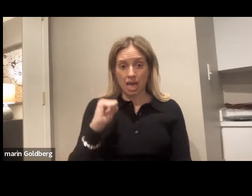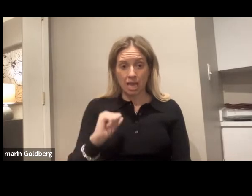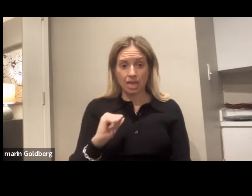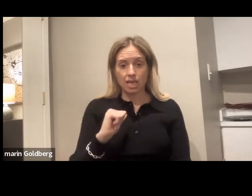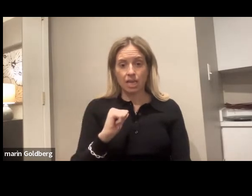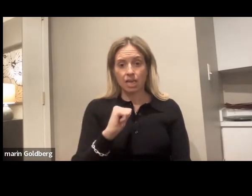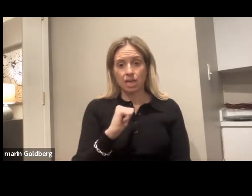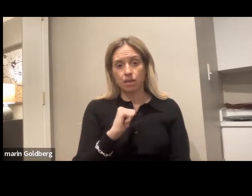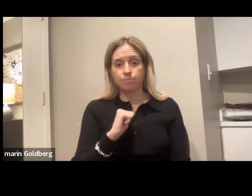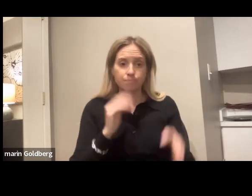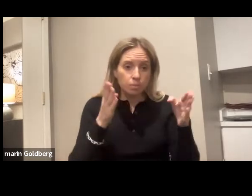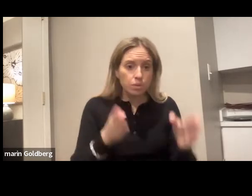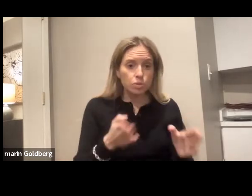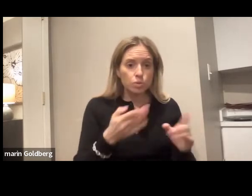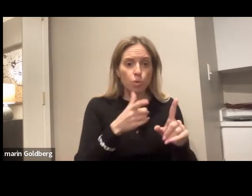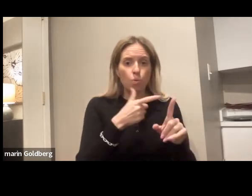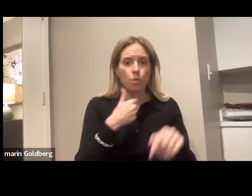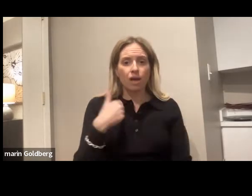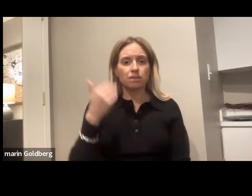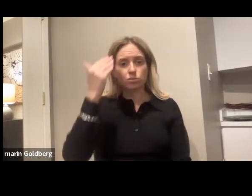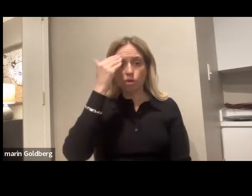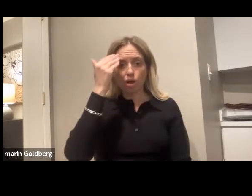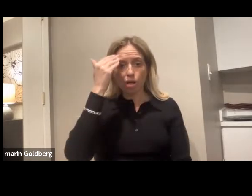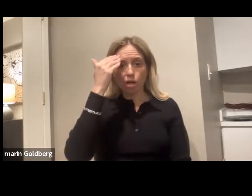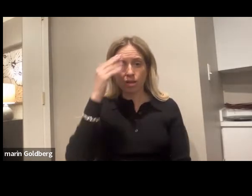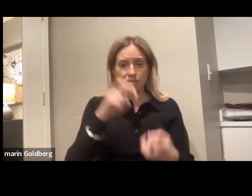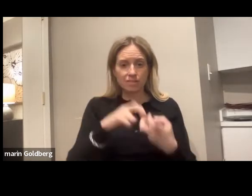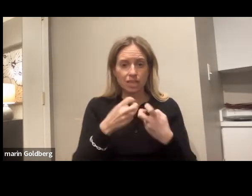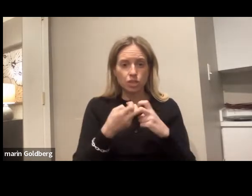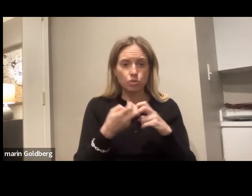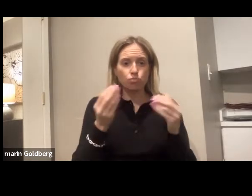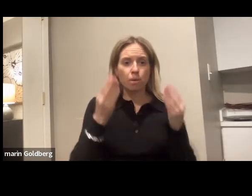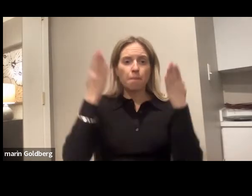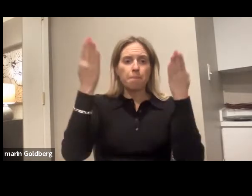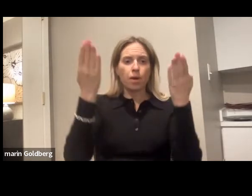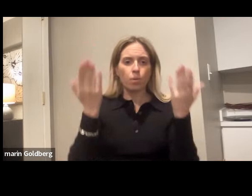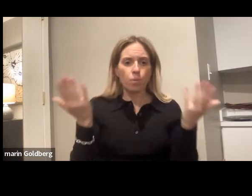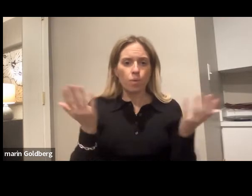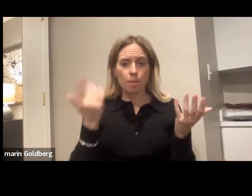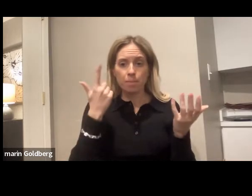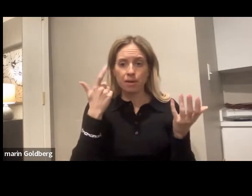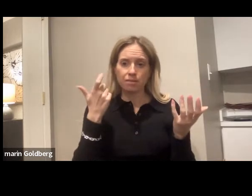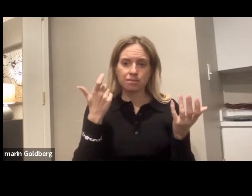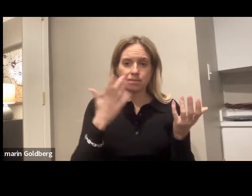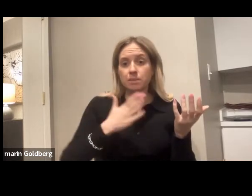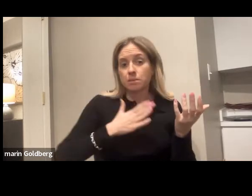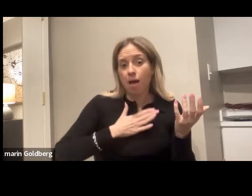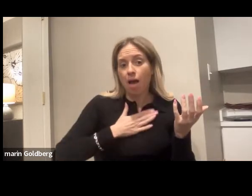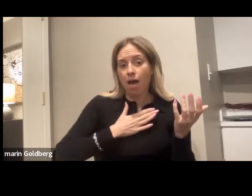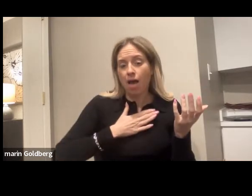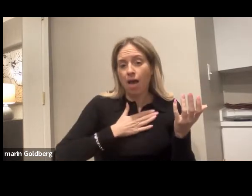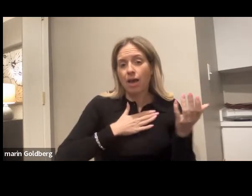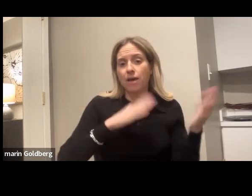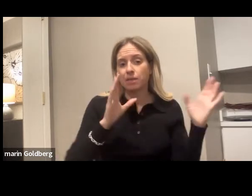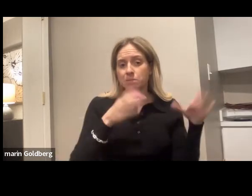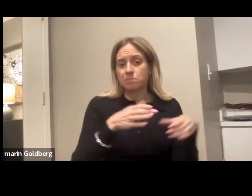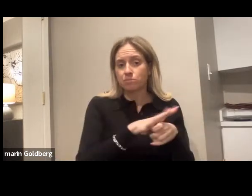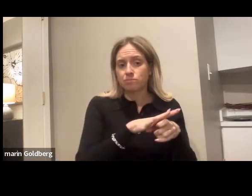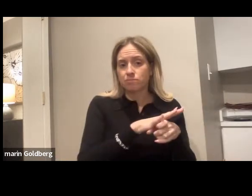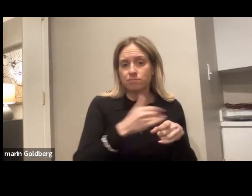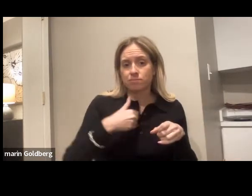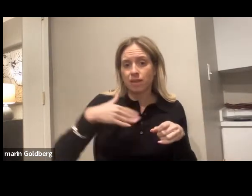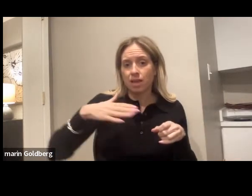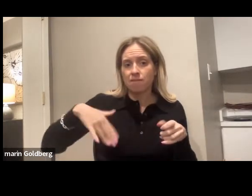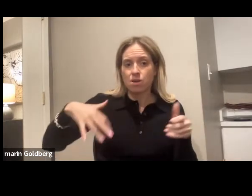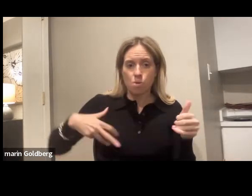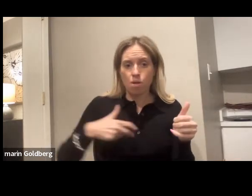has knowledge of these kinds of issues recommends, because it's my commission, I have not caught